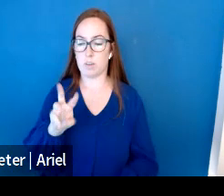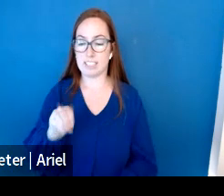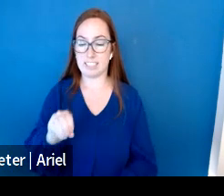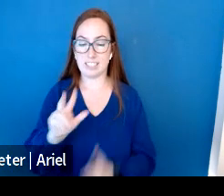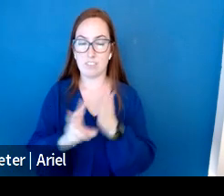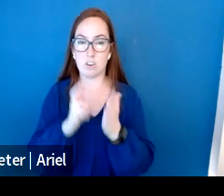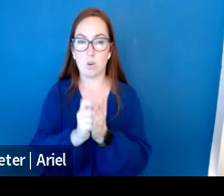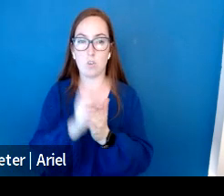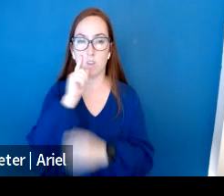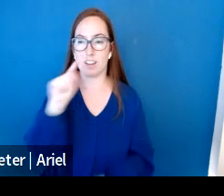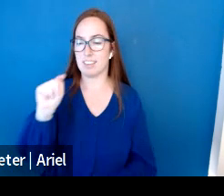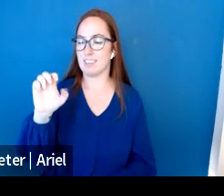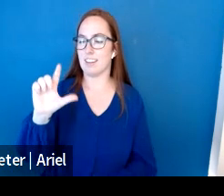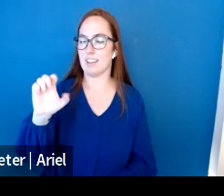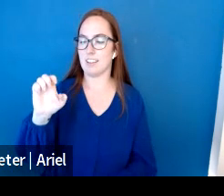telepractice page.